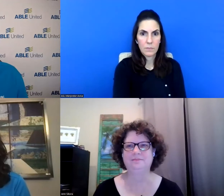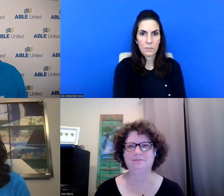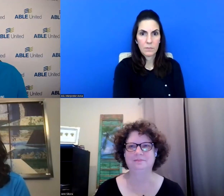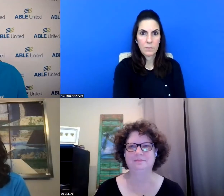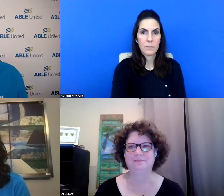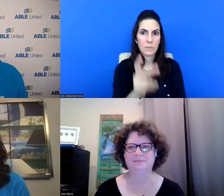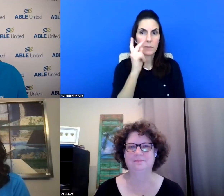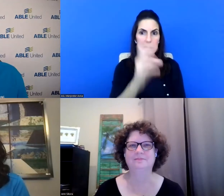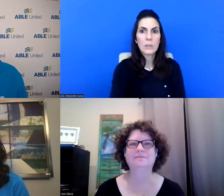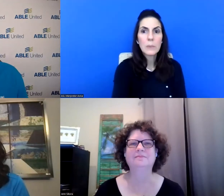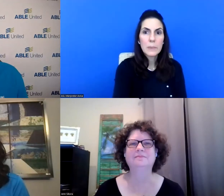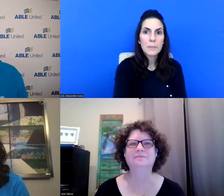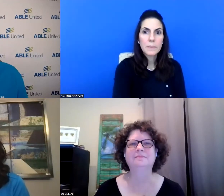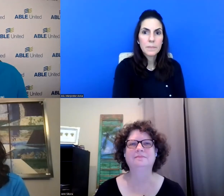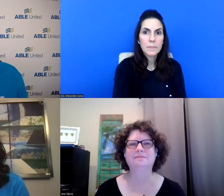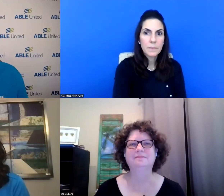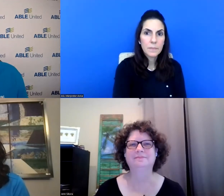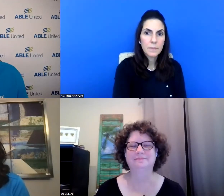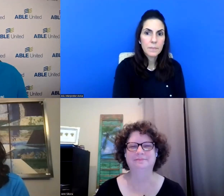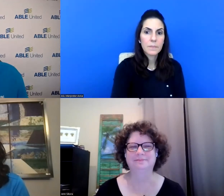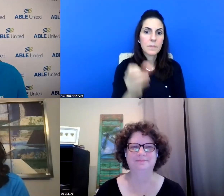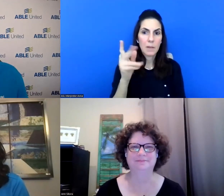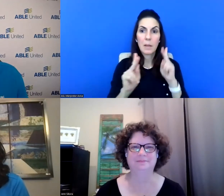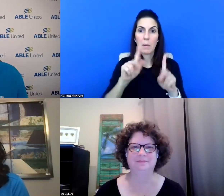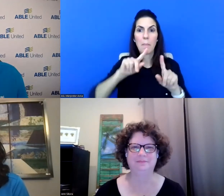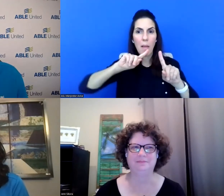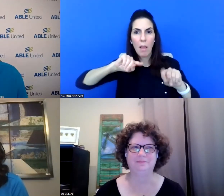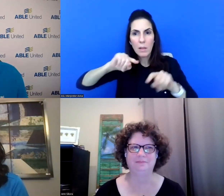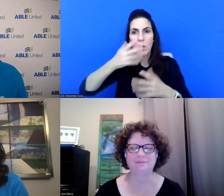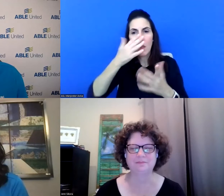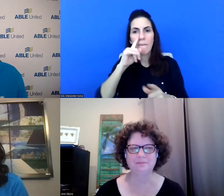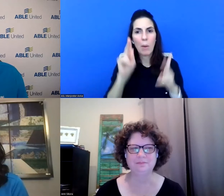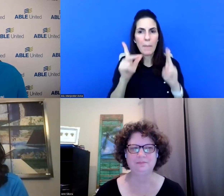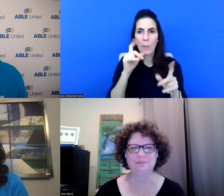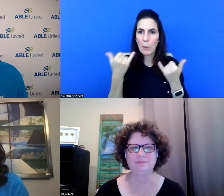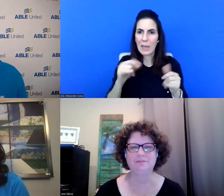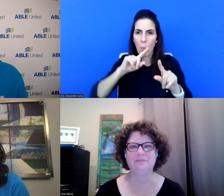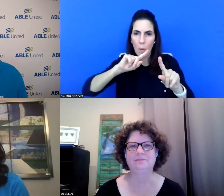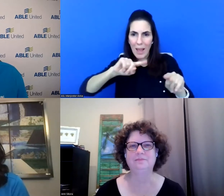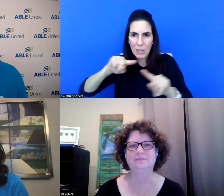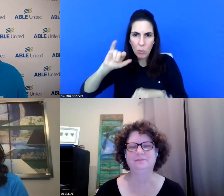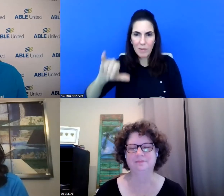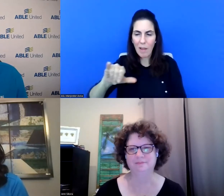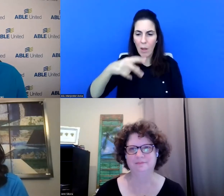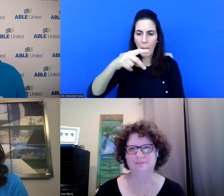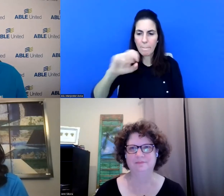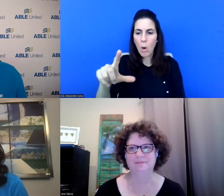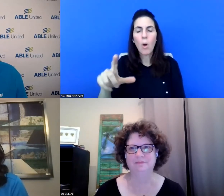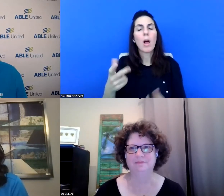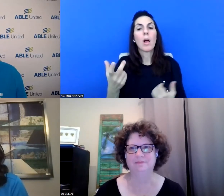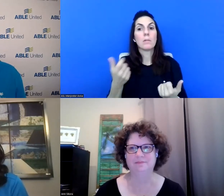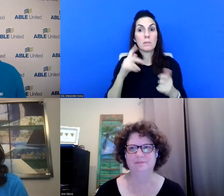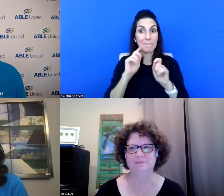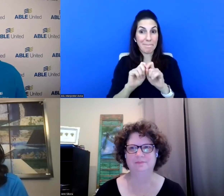See those answers coming in. Thank you to everyone who is answering. We're going to give it about 10 more seconds.